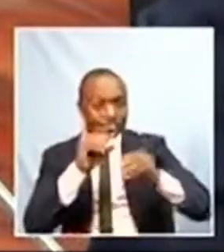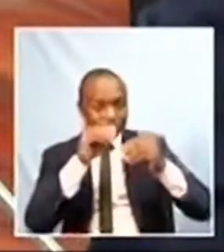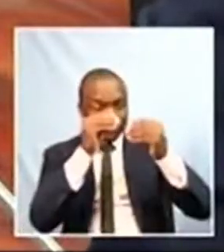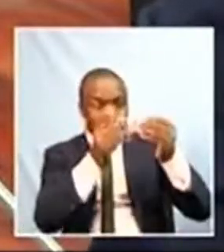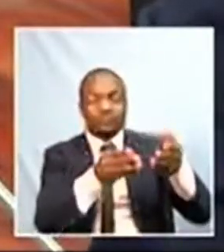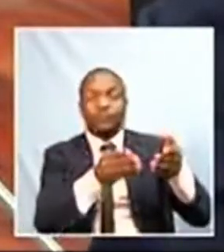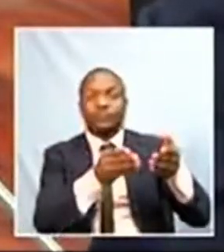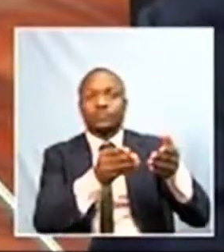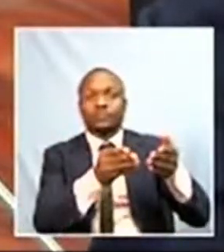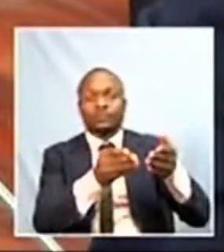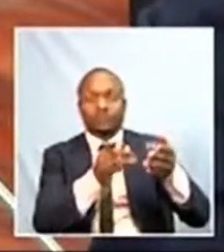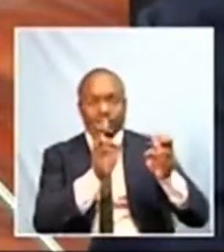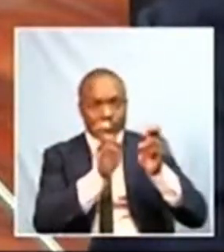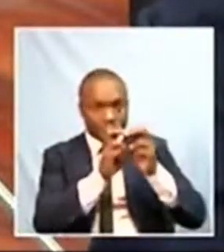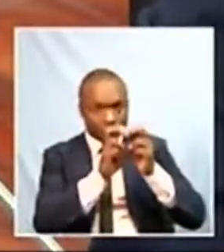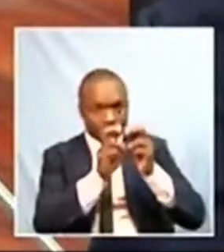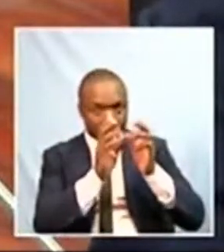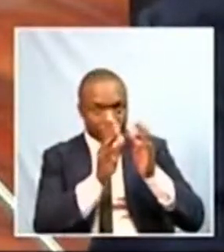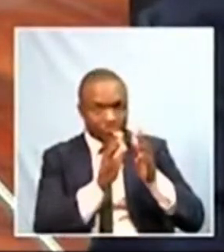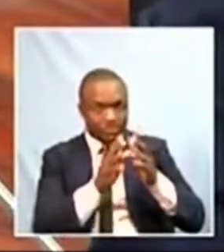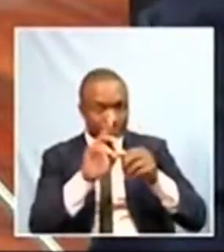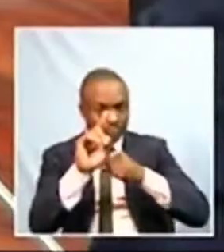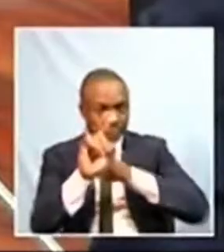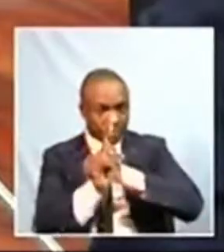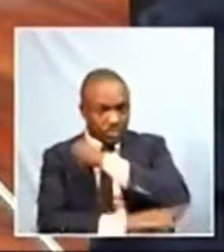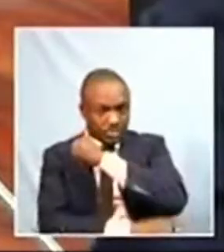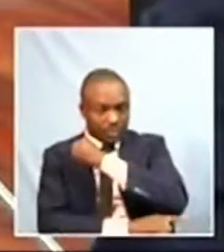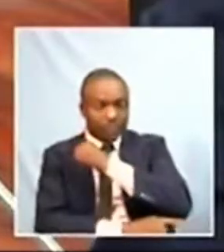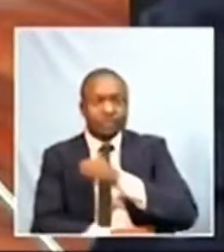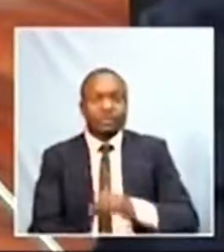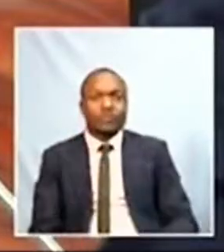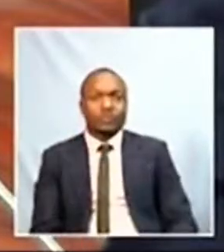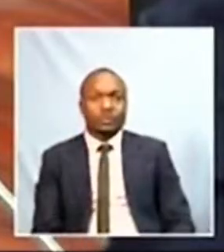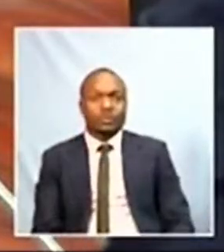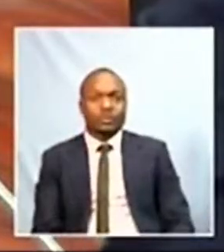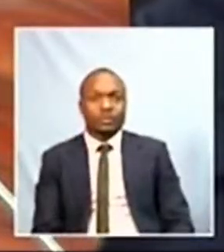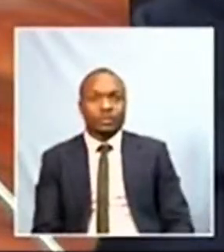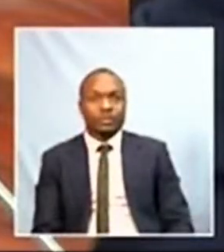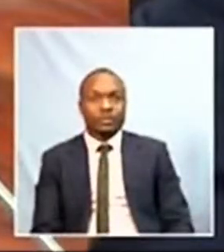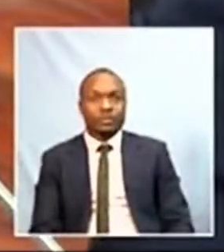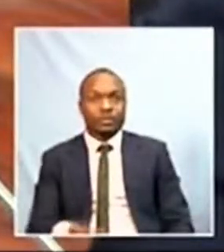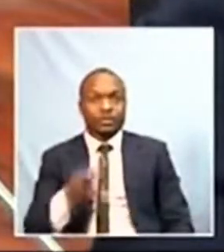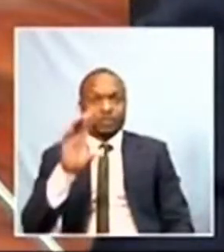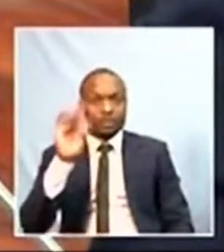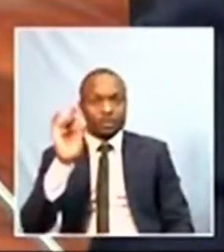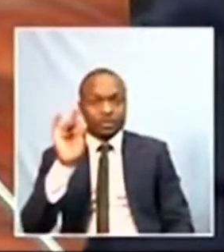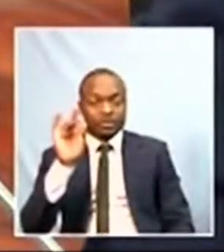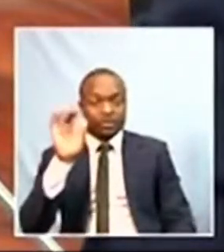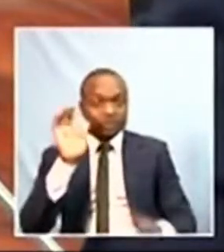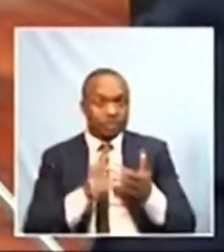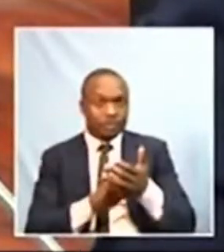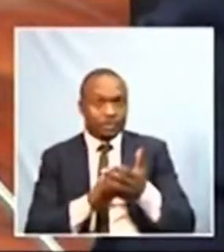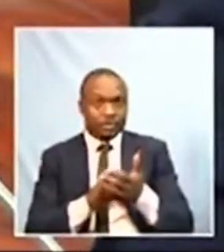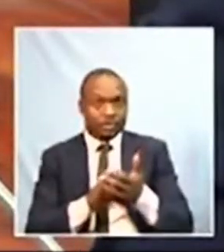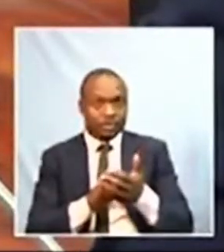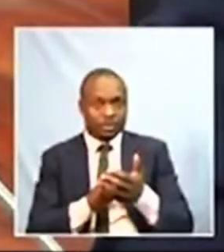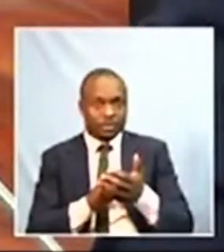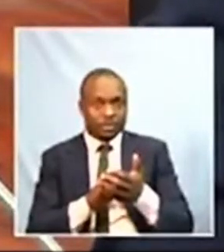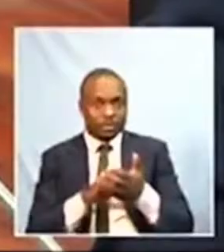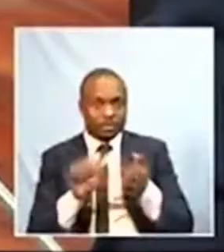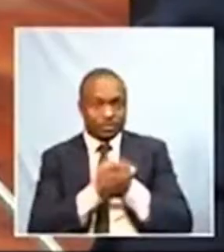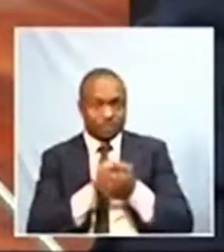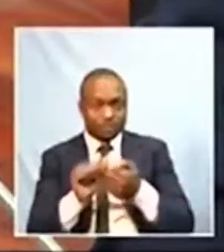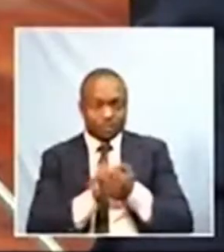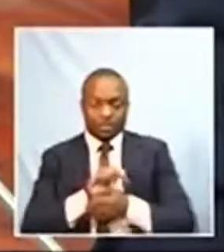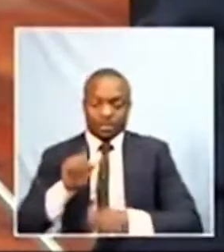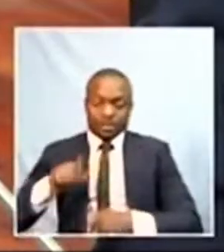delivered. The contractor was charged 18,000 in liquidation damages for the delay, for